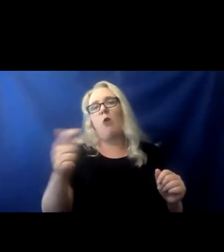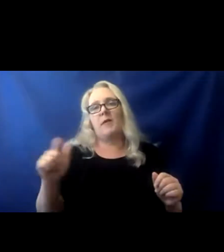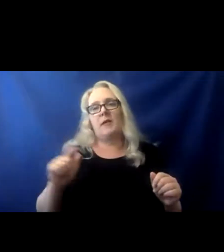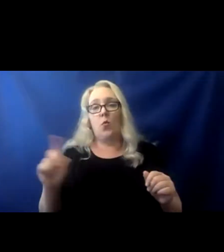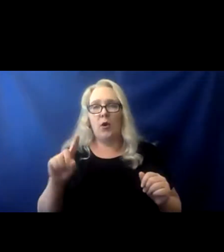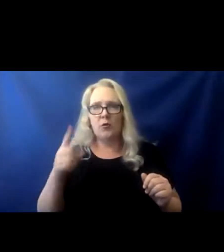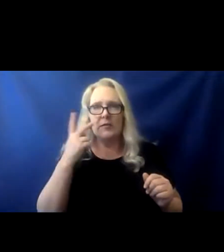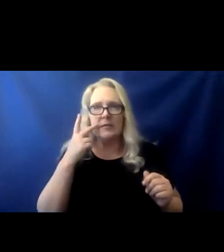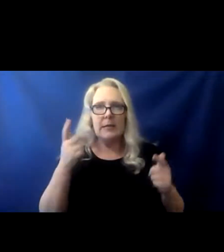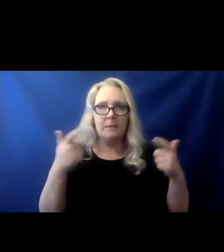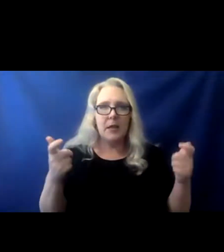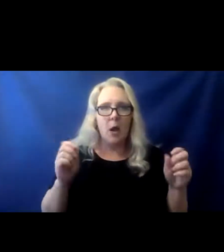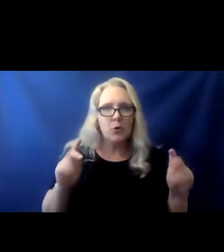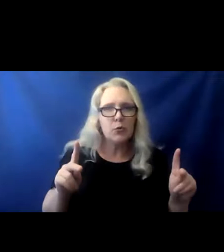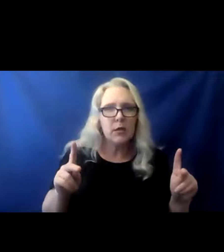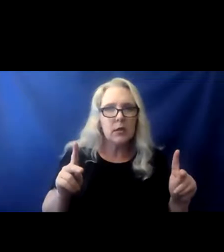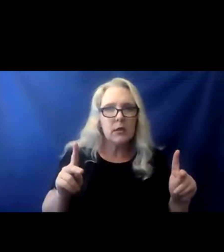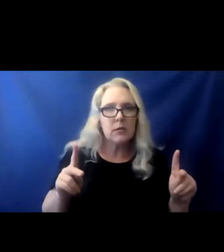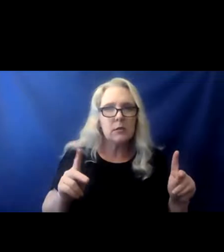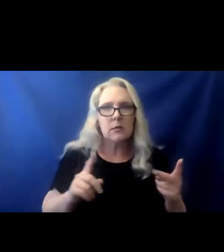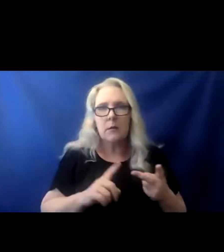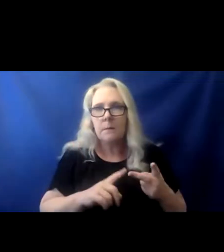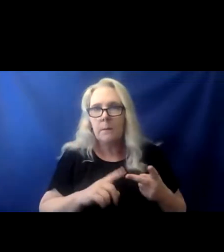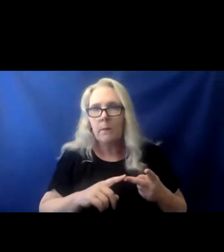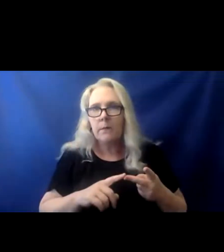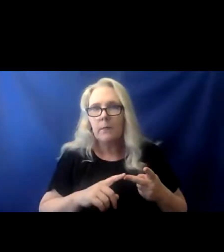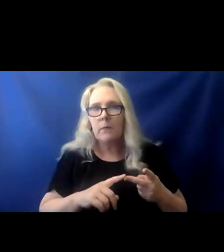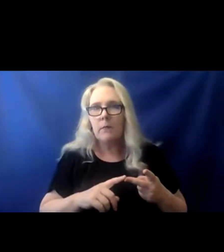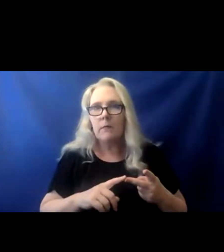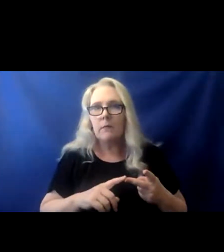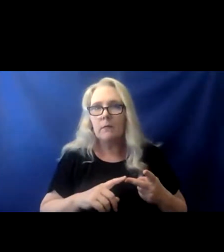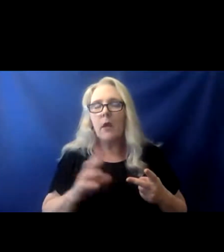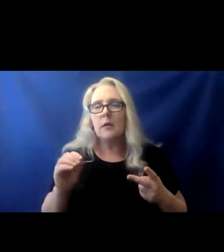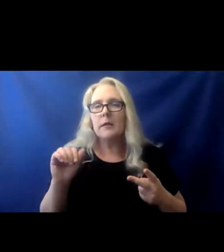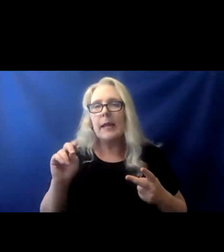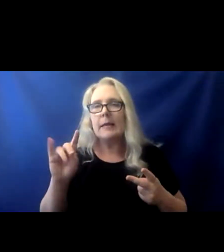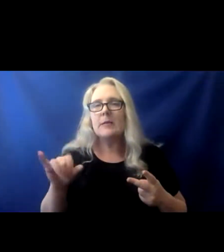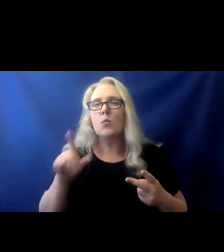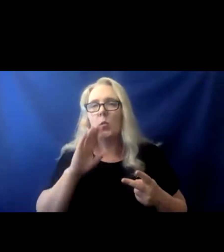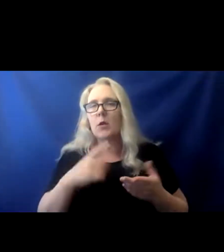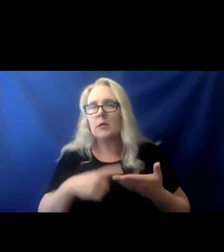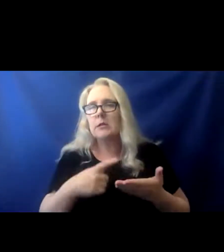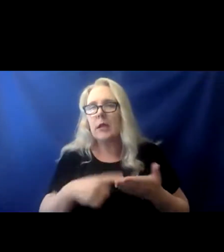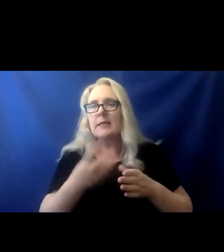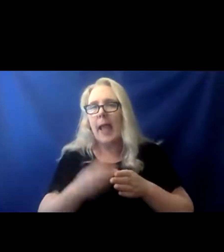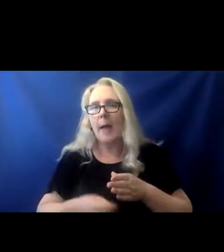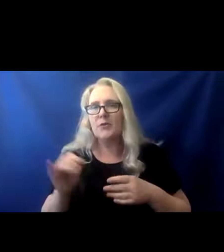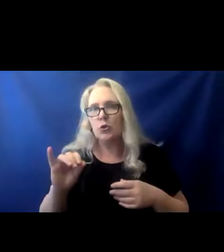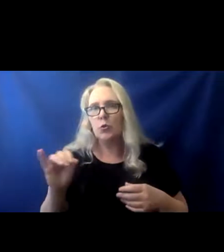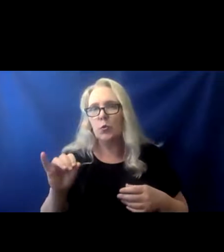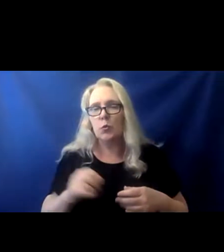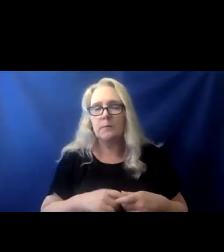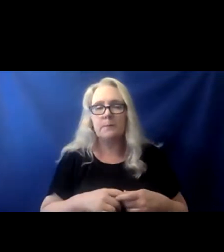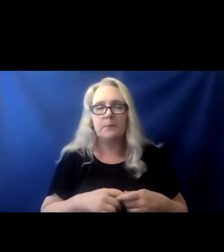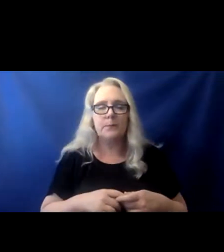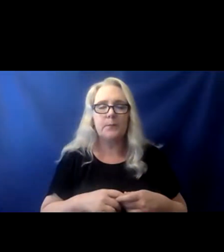that we should keep our eye on the ball that may change things. And then, you know, Andy, we will come back and talk about gaps in a second. I don't want to leave that off given how people keep lifting that,